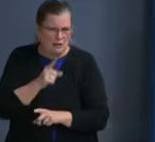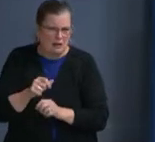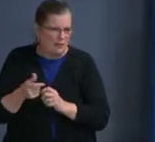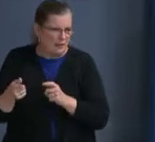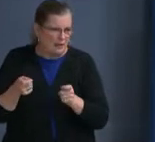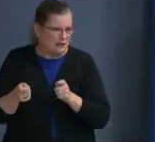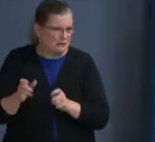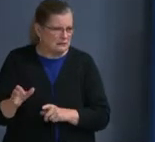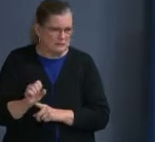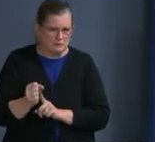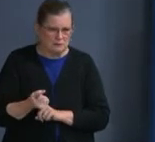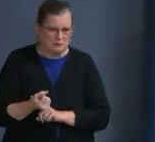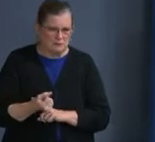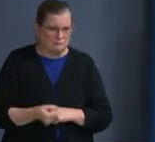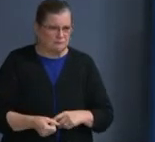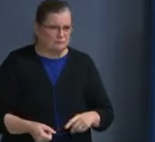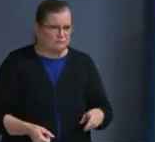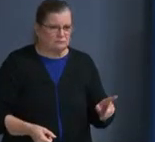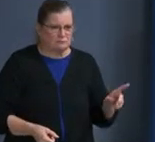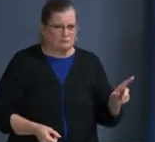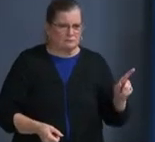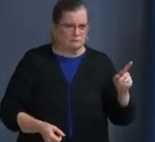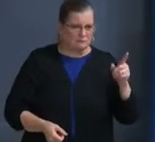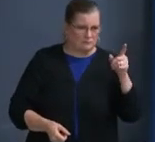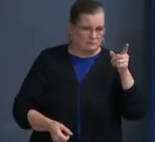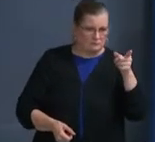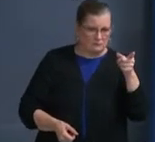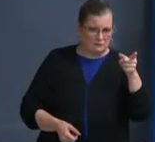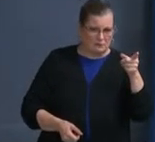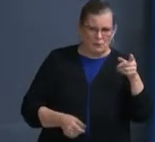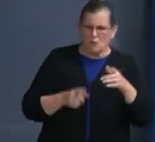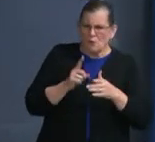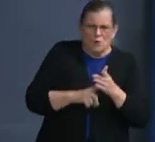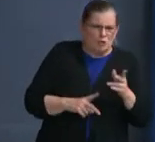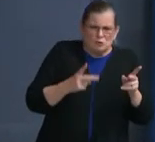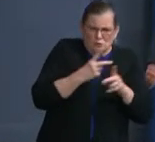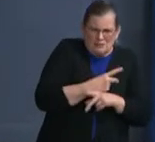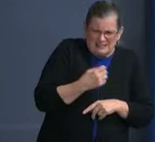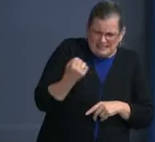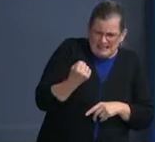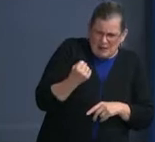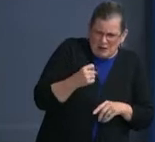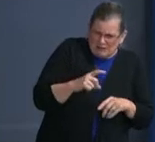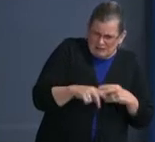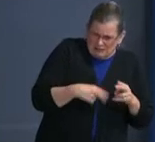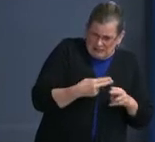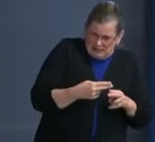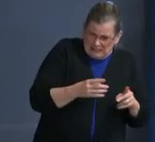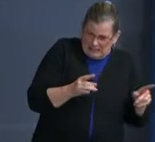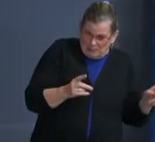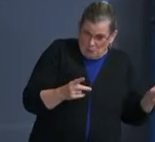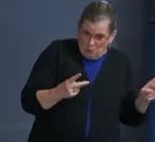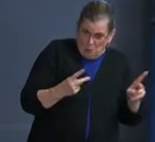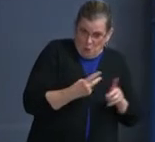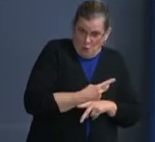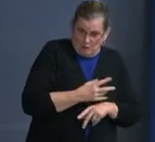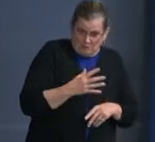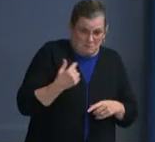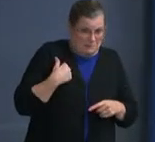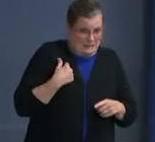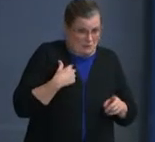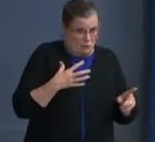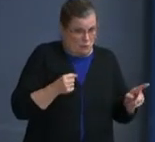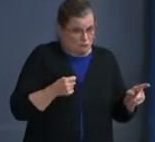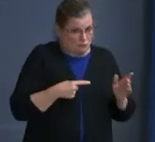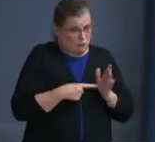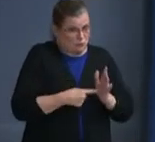What was the worst of it, Chief? I mean, how did it, you know, it's Saturday, but what did it? The worst of it for me is, and I was talking